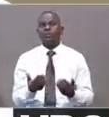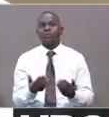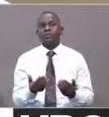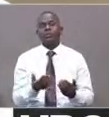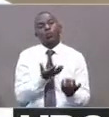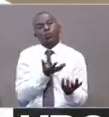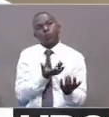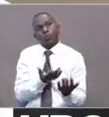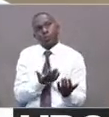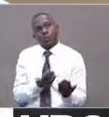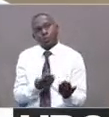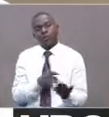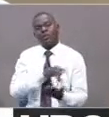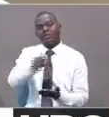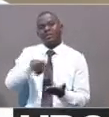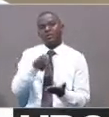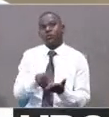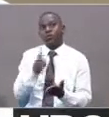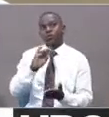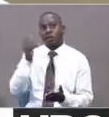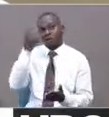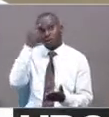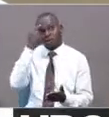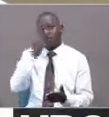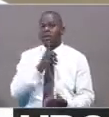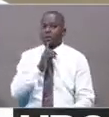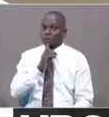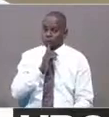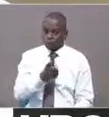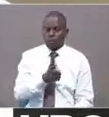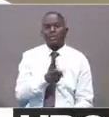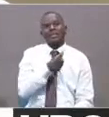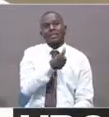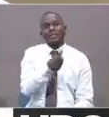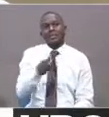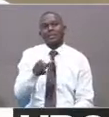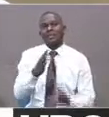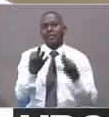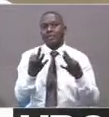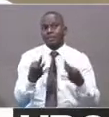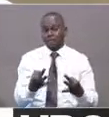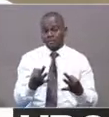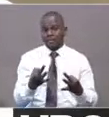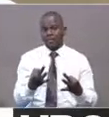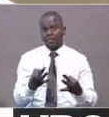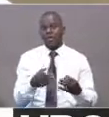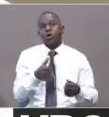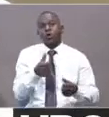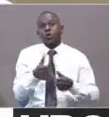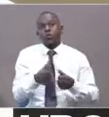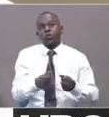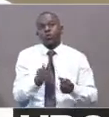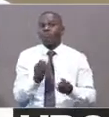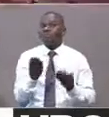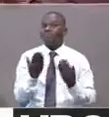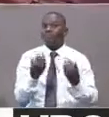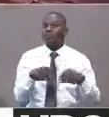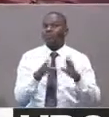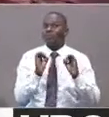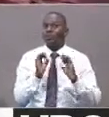are waiting for central government to direct each and everything, which is not